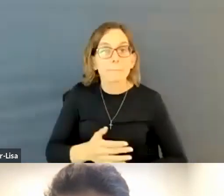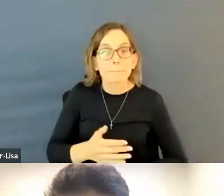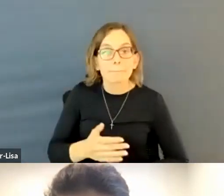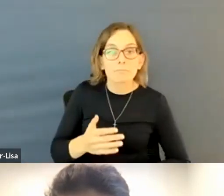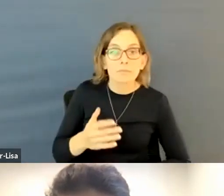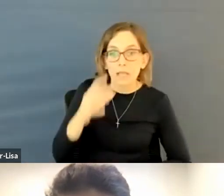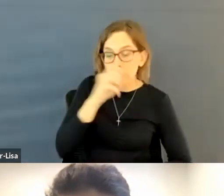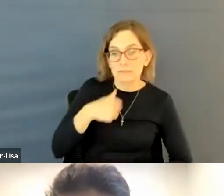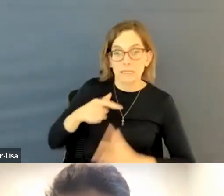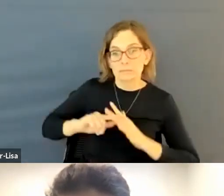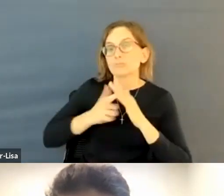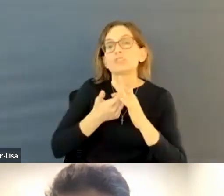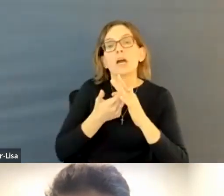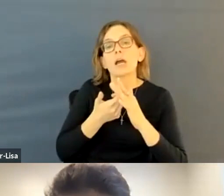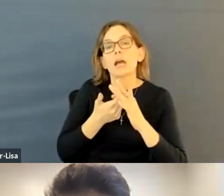I guess I can start.